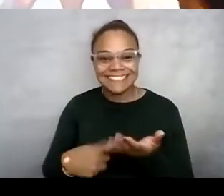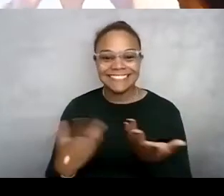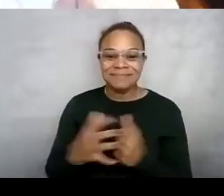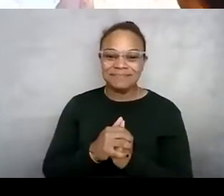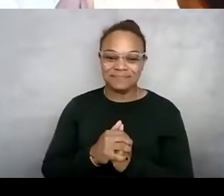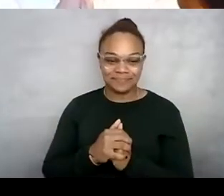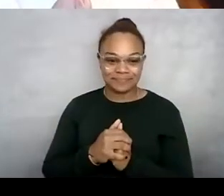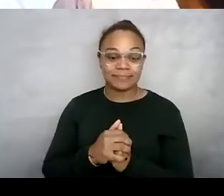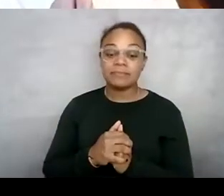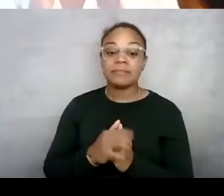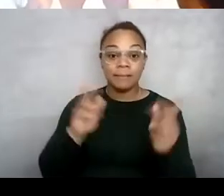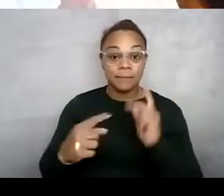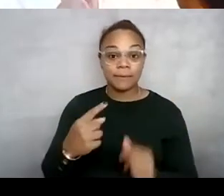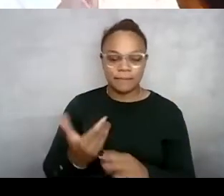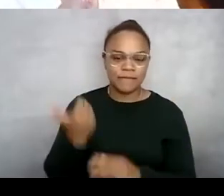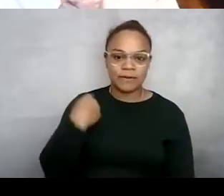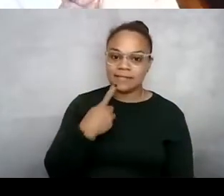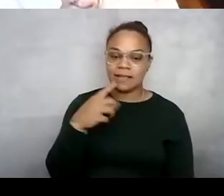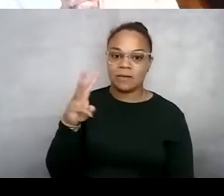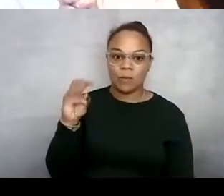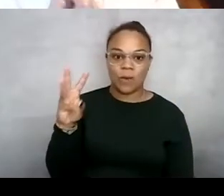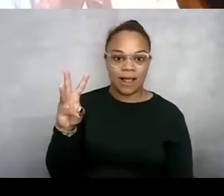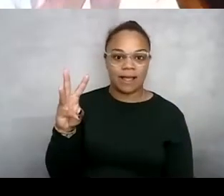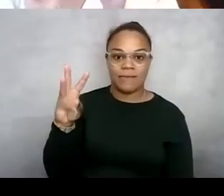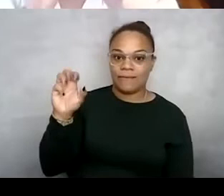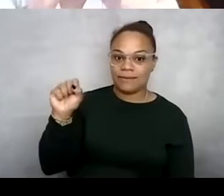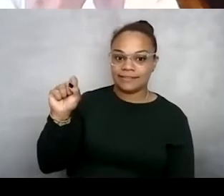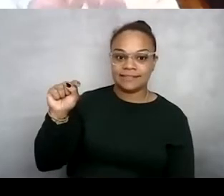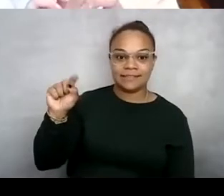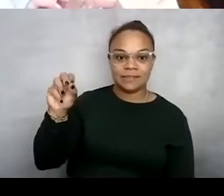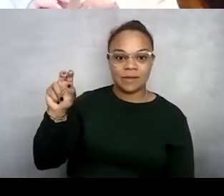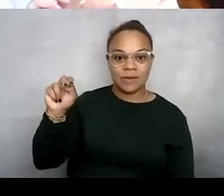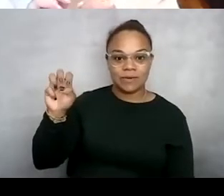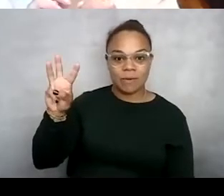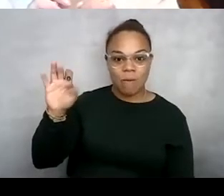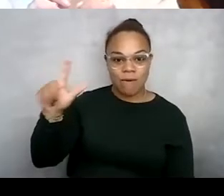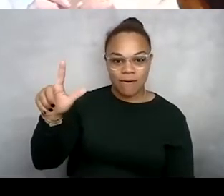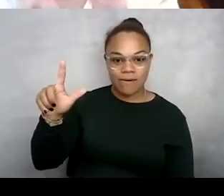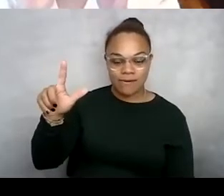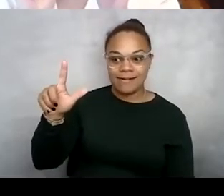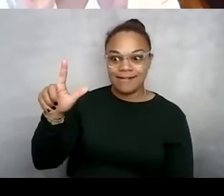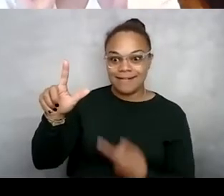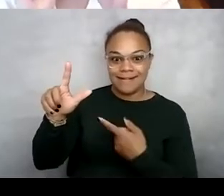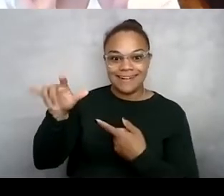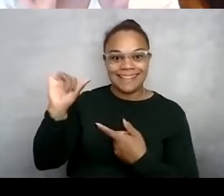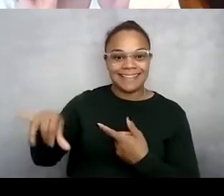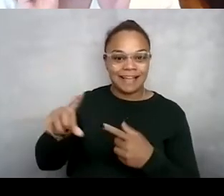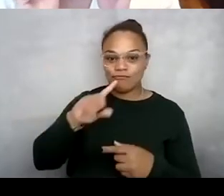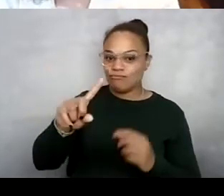So, you know, people said, wow, Stonewall. That was the start of